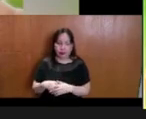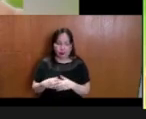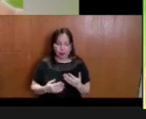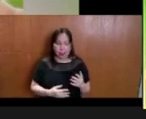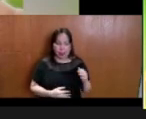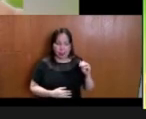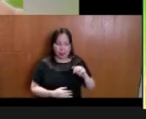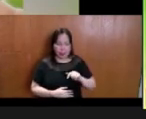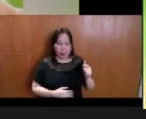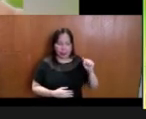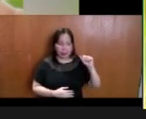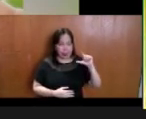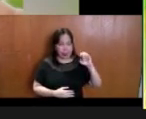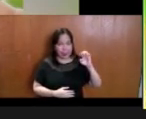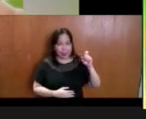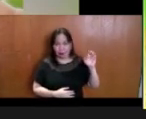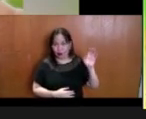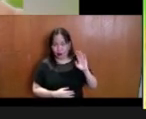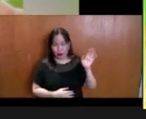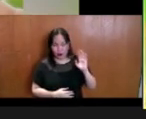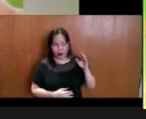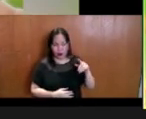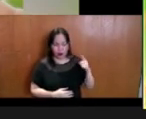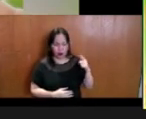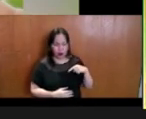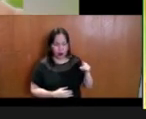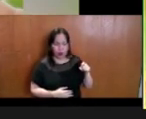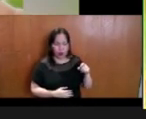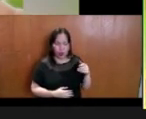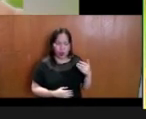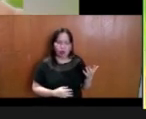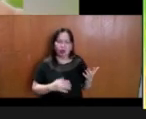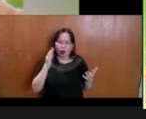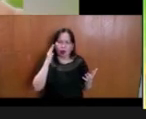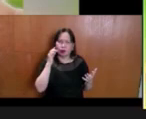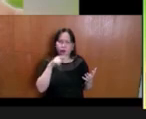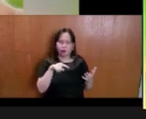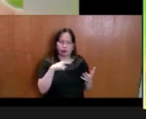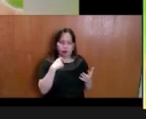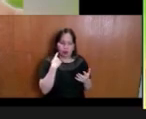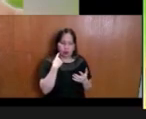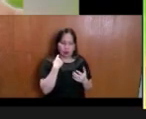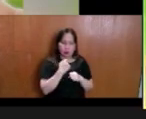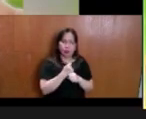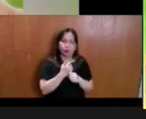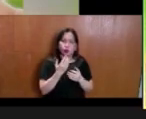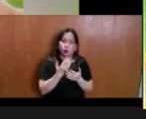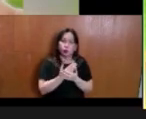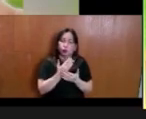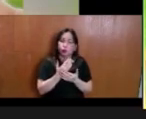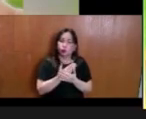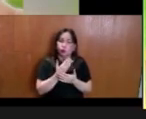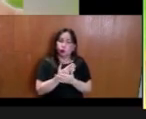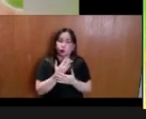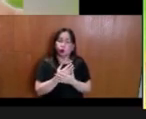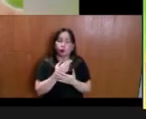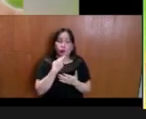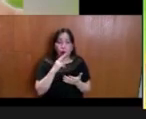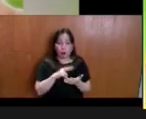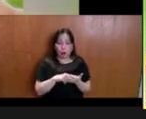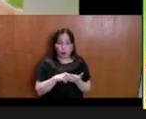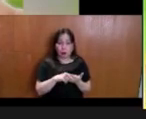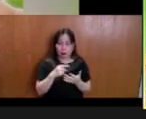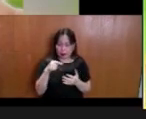you. Hi, Mimi. Alex, PricewaterhouseCooper, I know that you guys released your maiden sustainability report